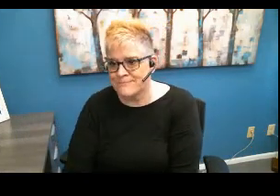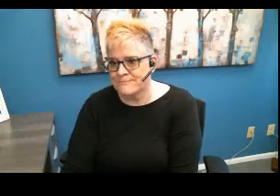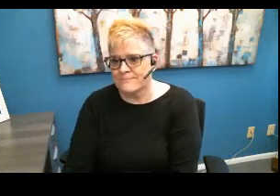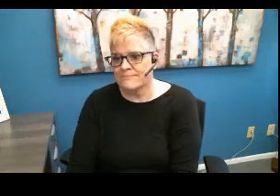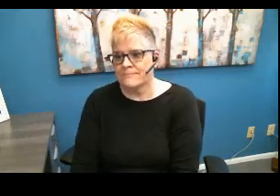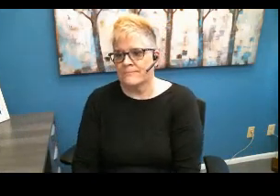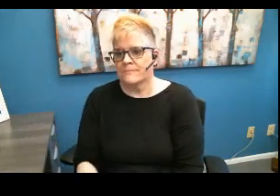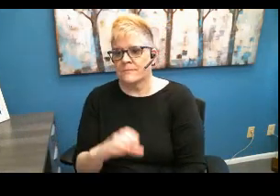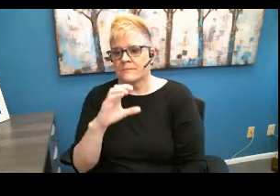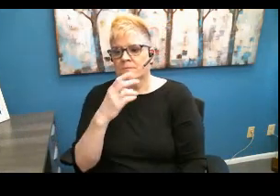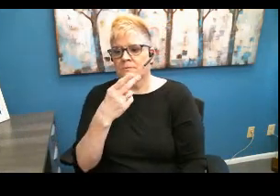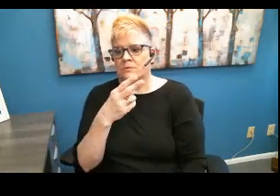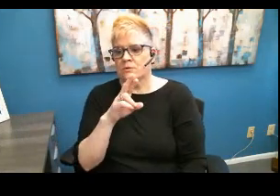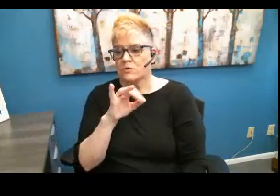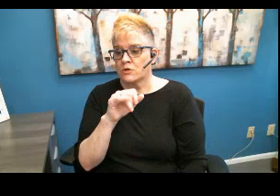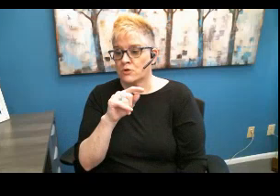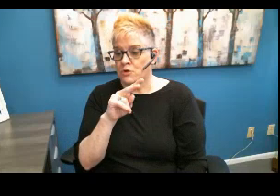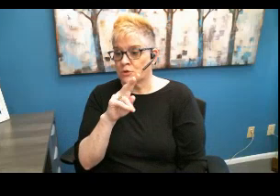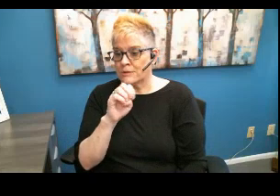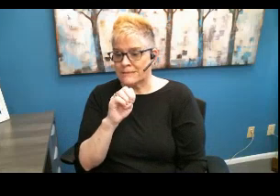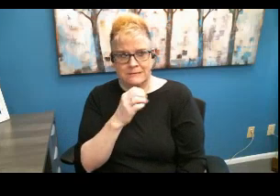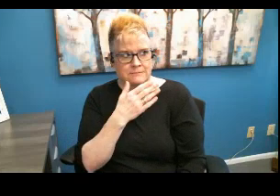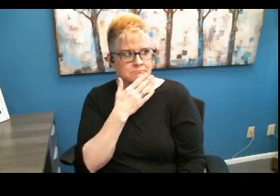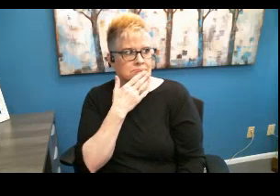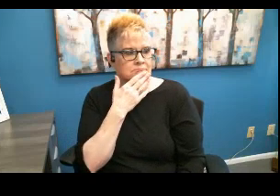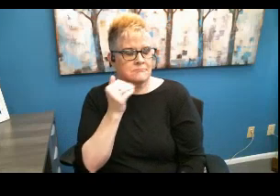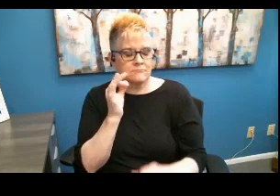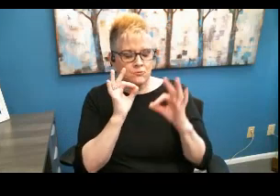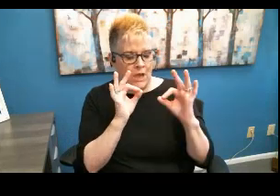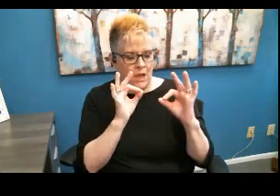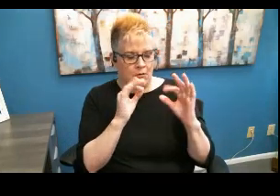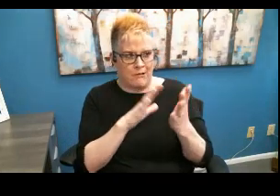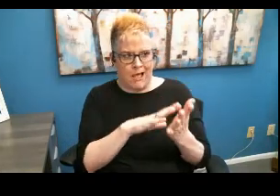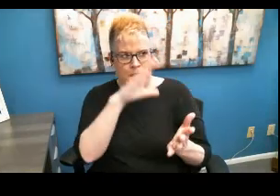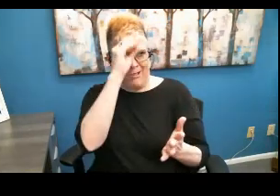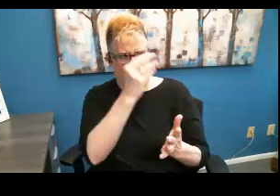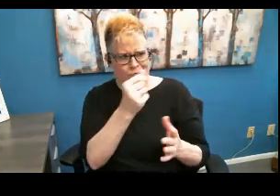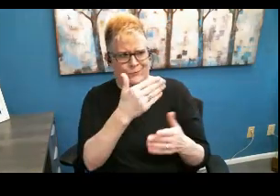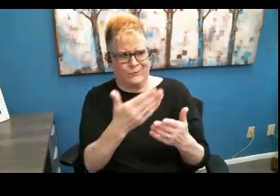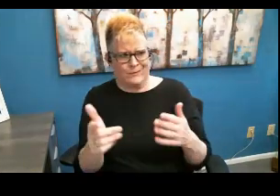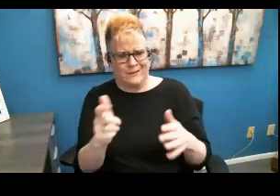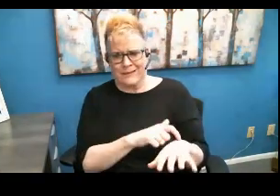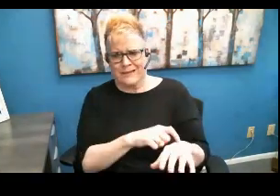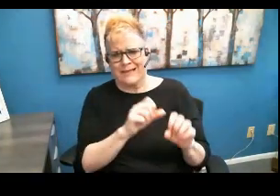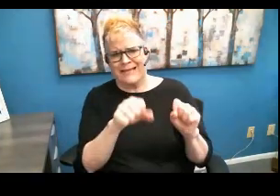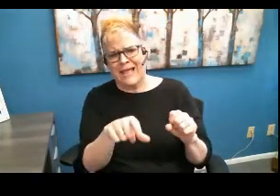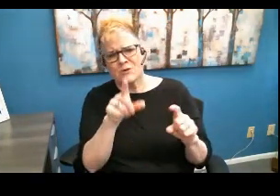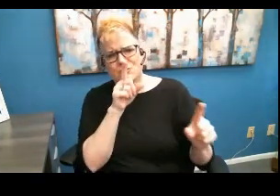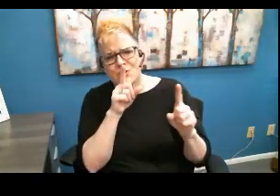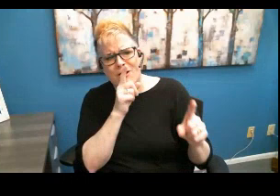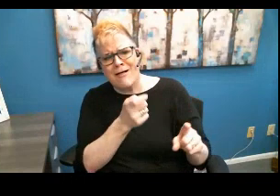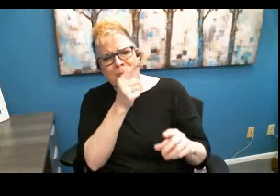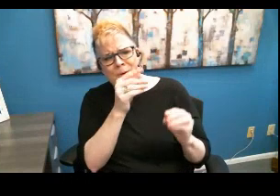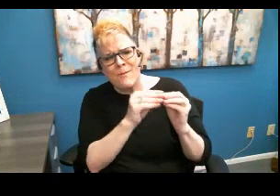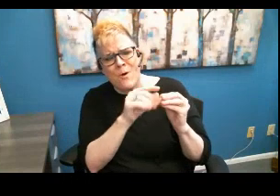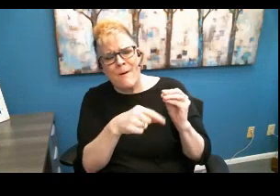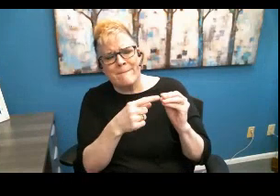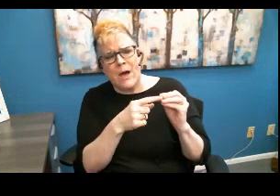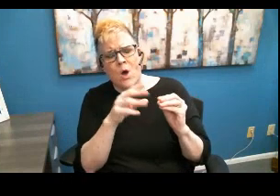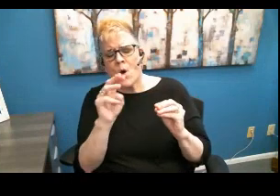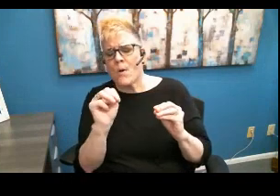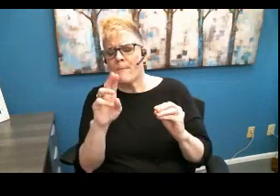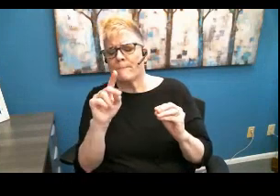Great information. Really appreciate the overview. I know I definitely learned some things. Can you talk a little more about the mutual aid